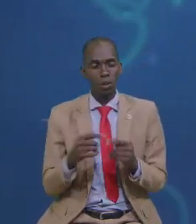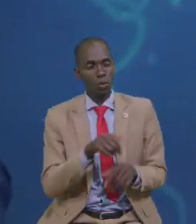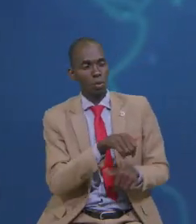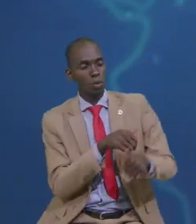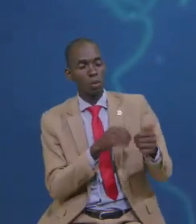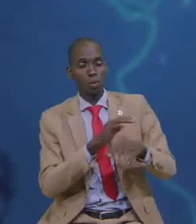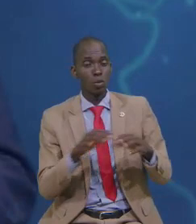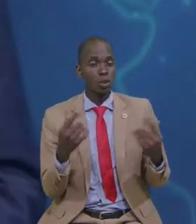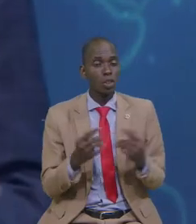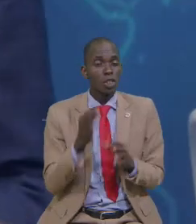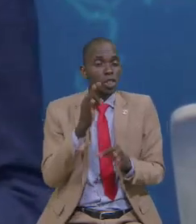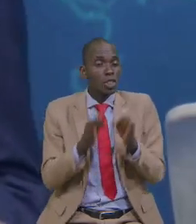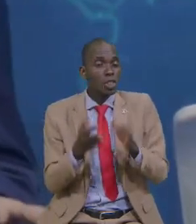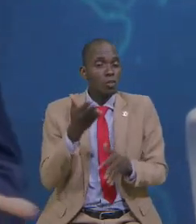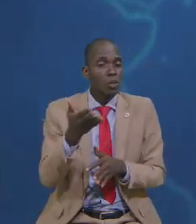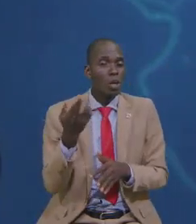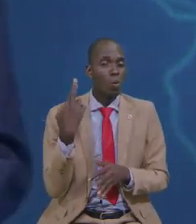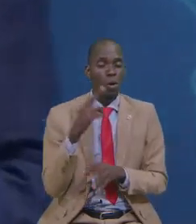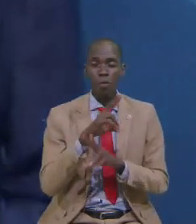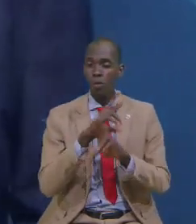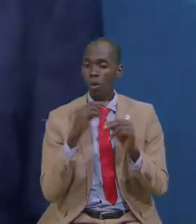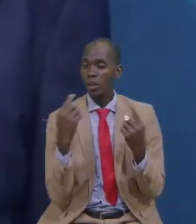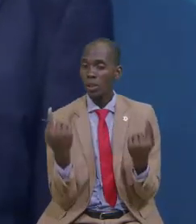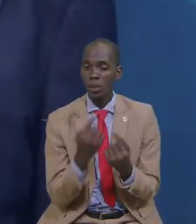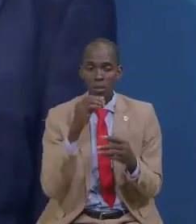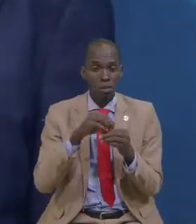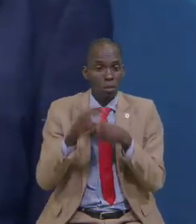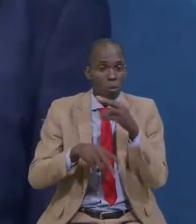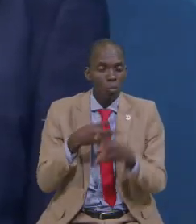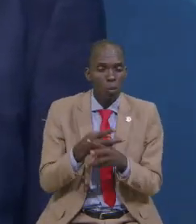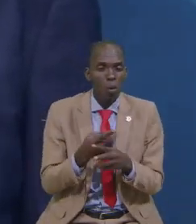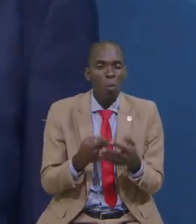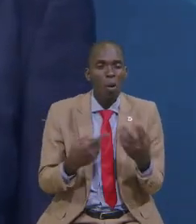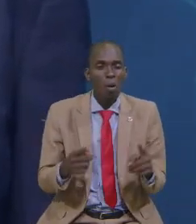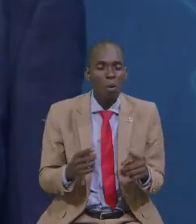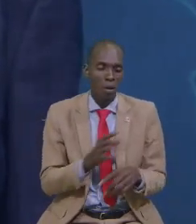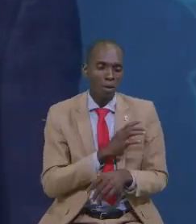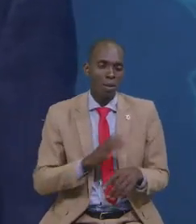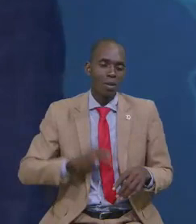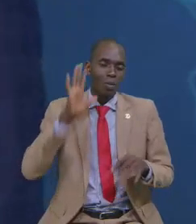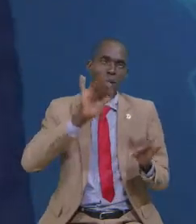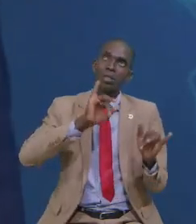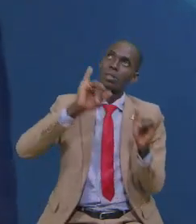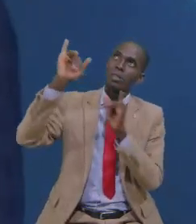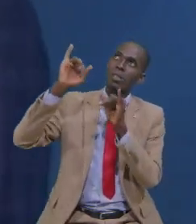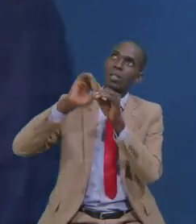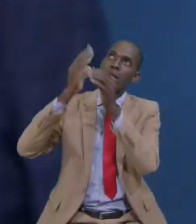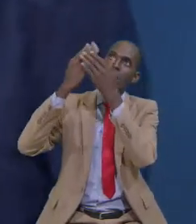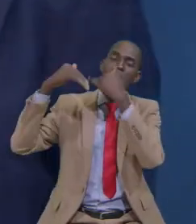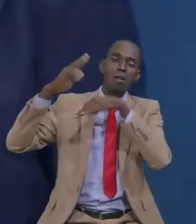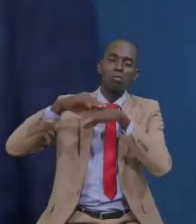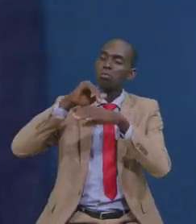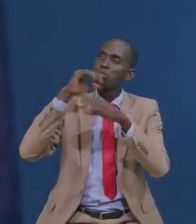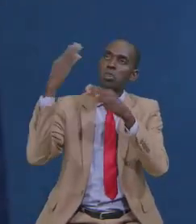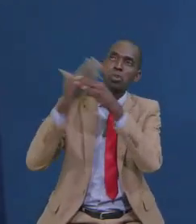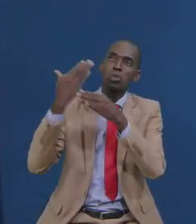sin in the world, Christ will be in heaven uninterrupted, and he will not have